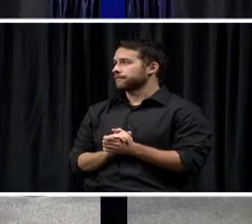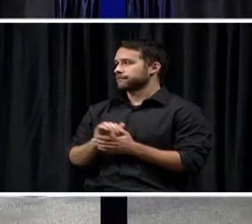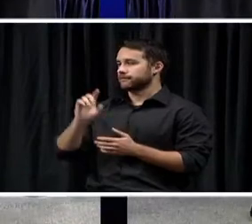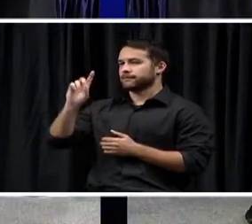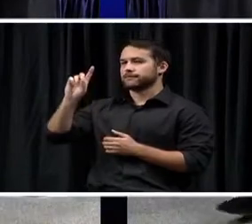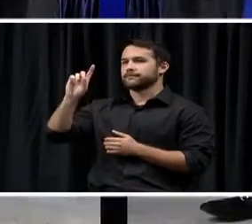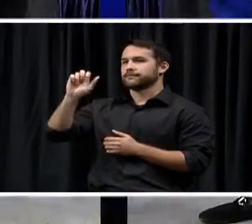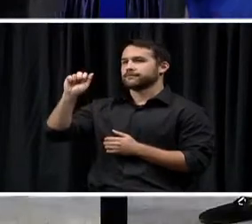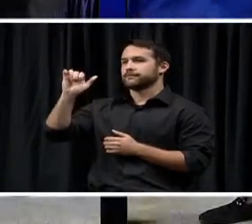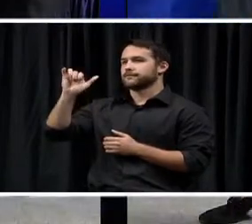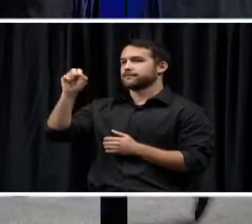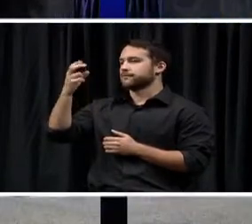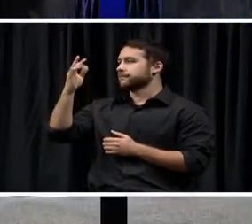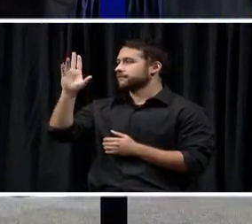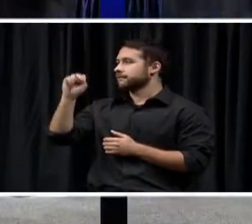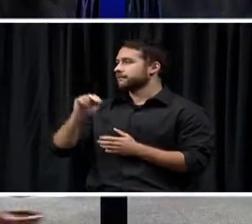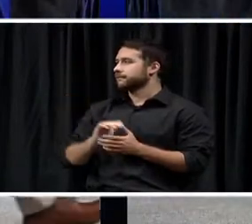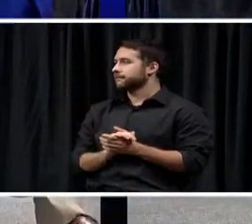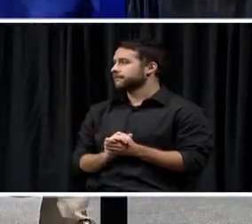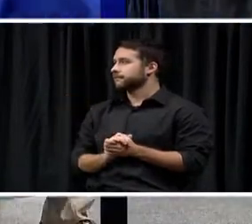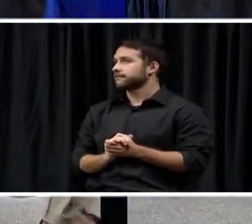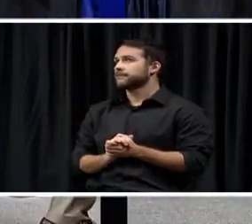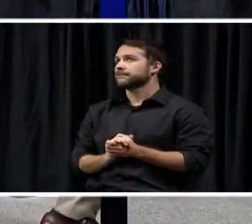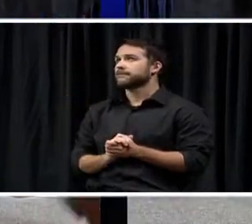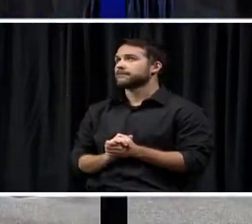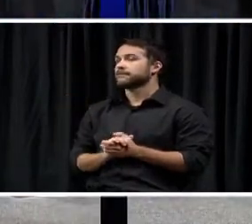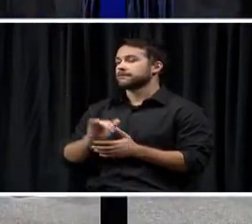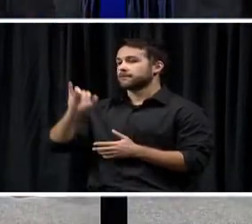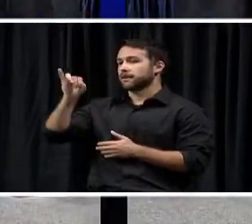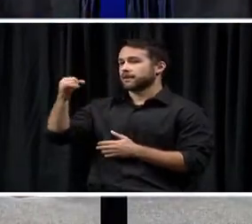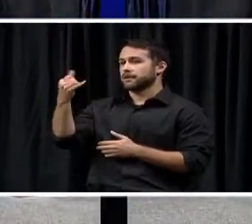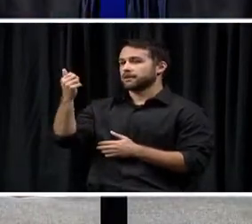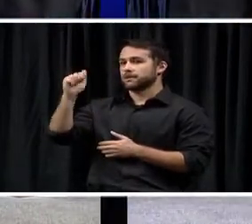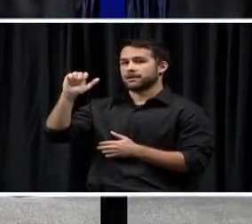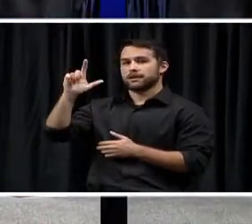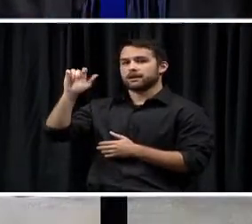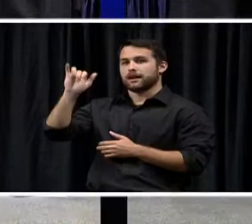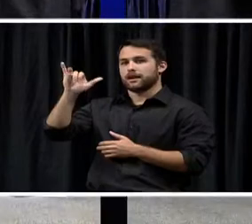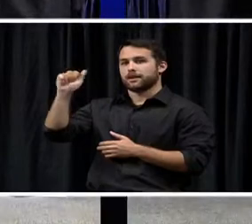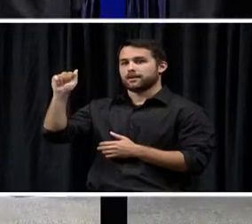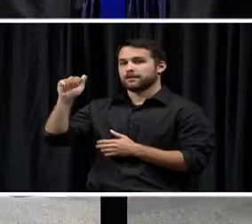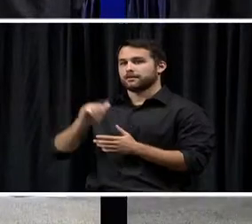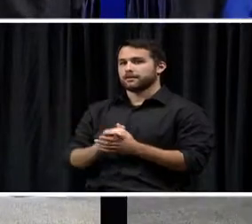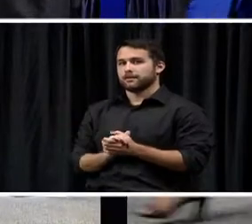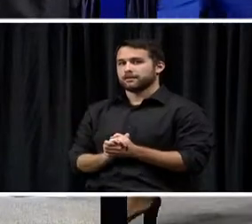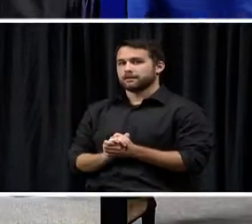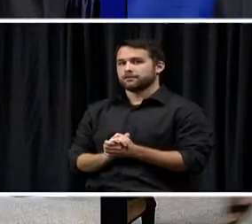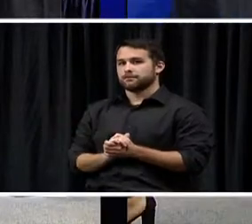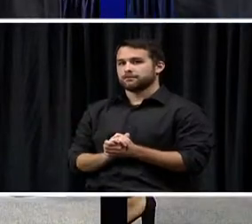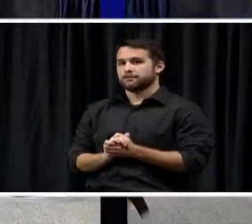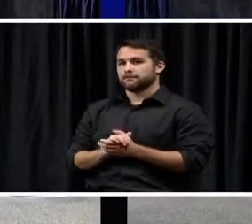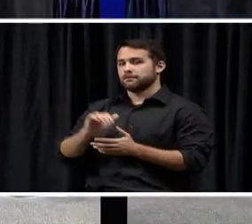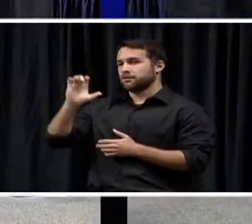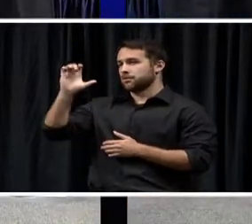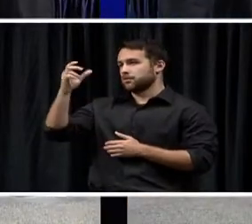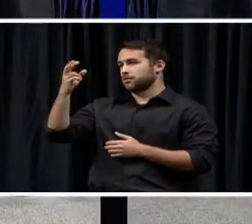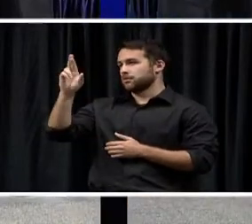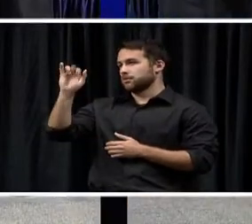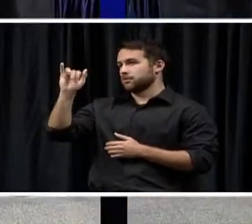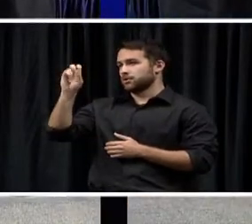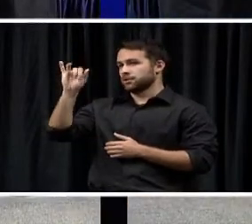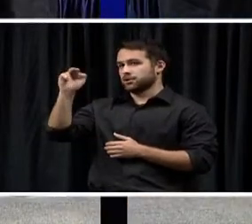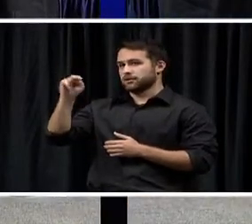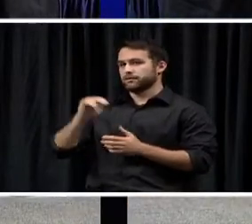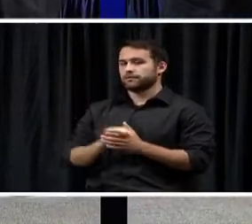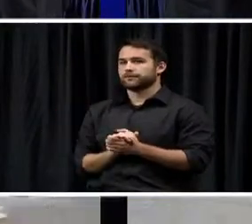Deshaun Ann Ingram. Jalea Carlin Irvin. Christian David